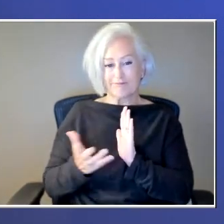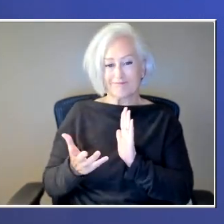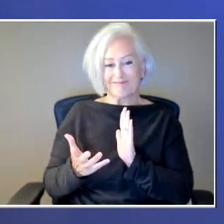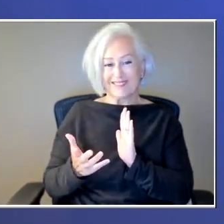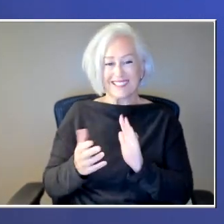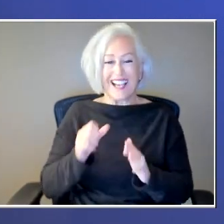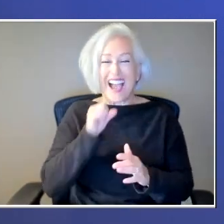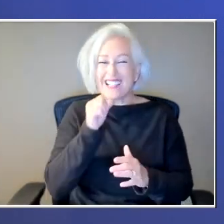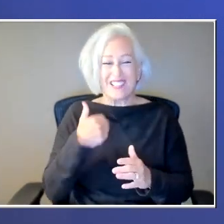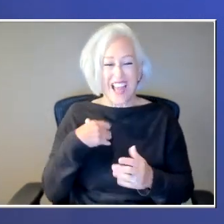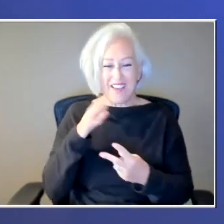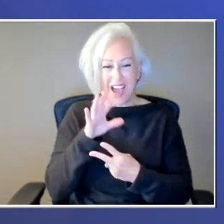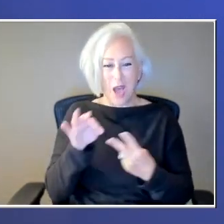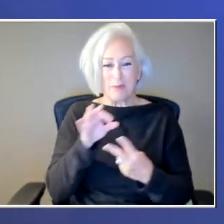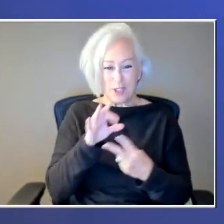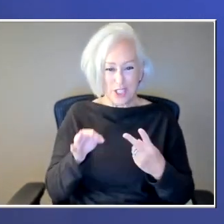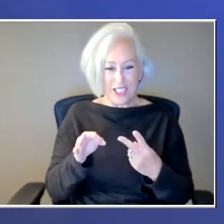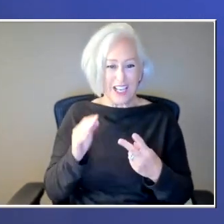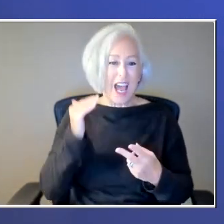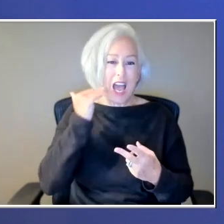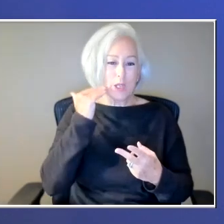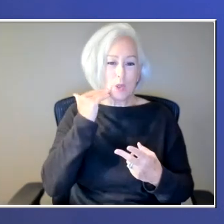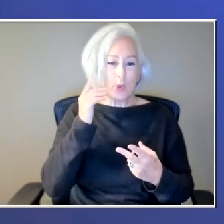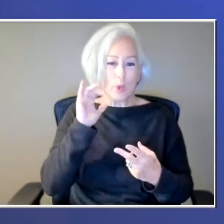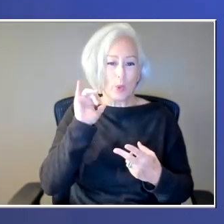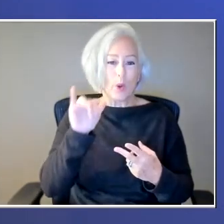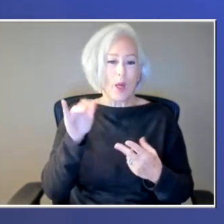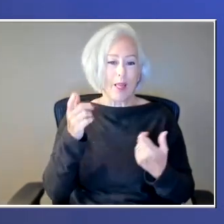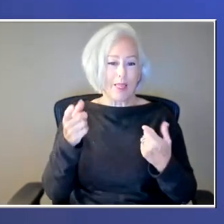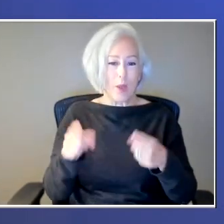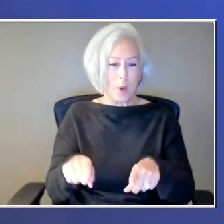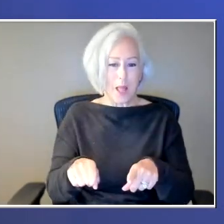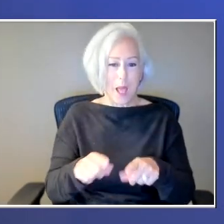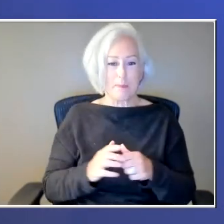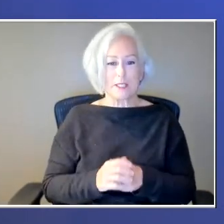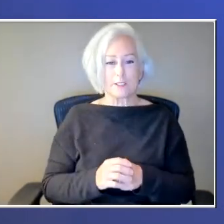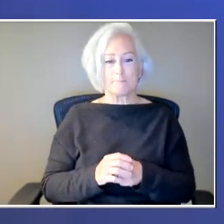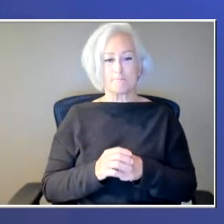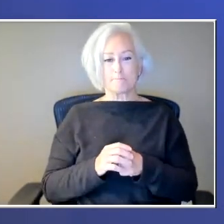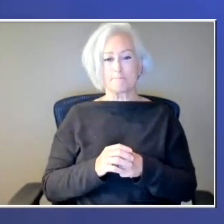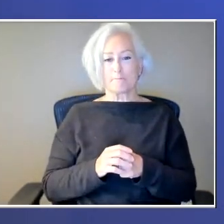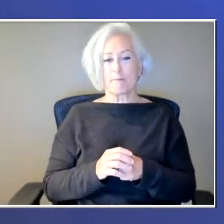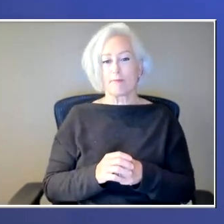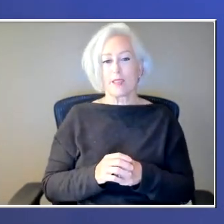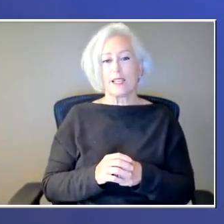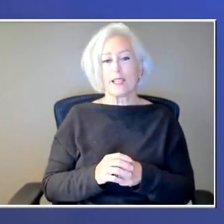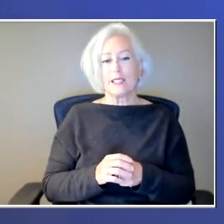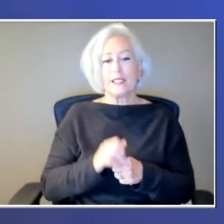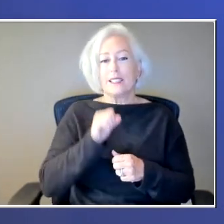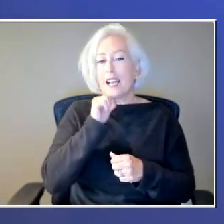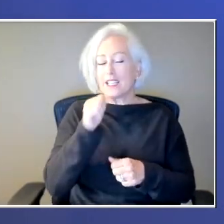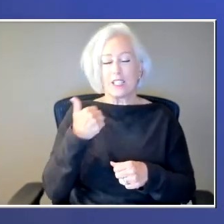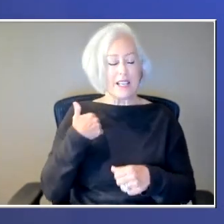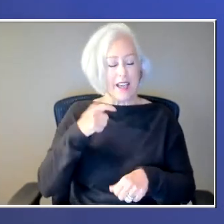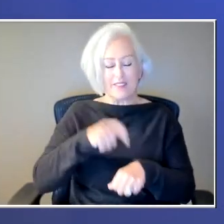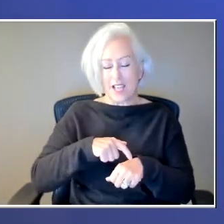option, so I knew that was coming, and it was really I didn't have much time to even think about